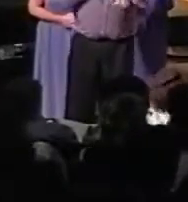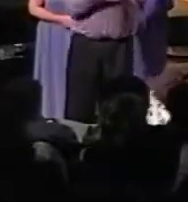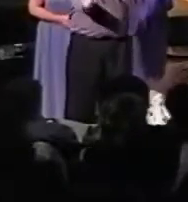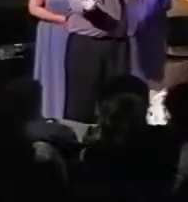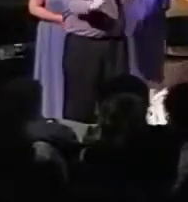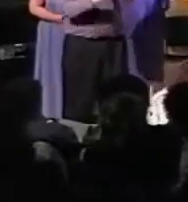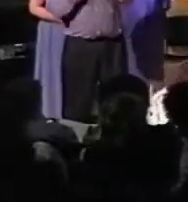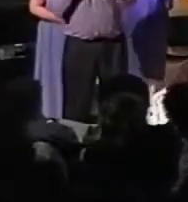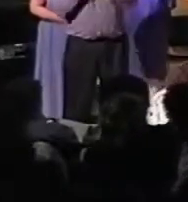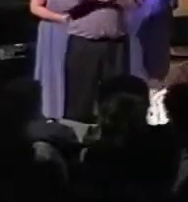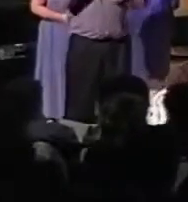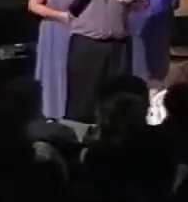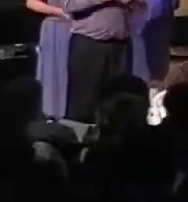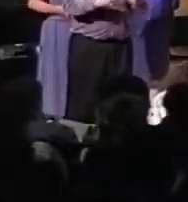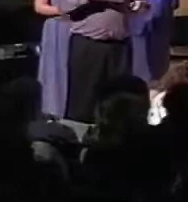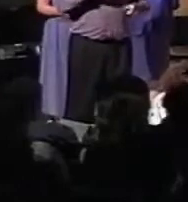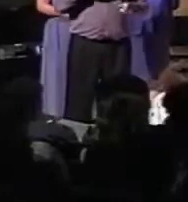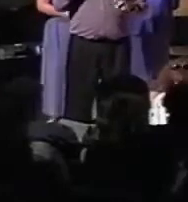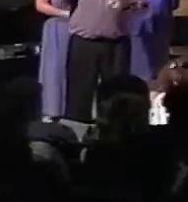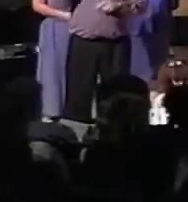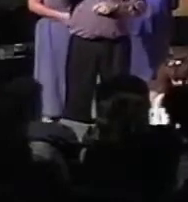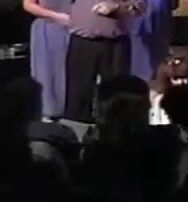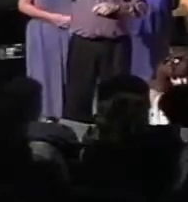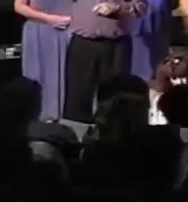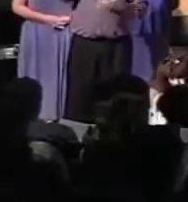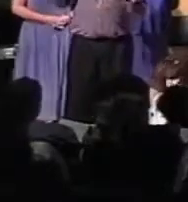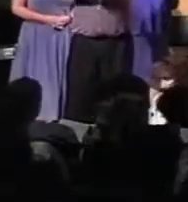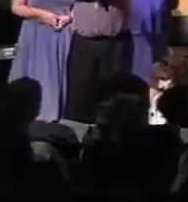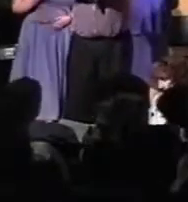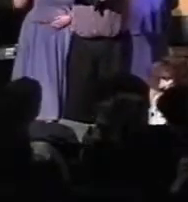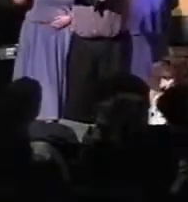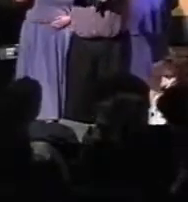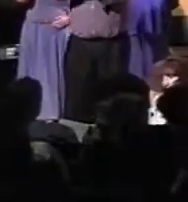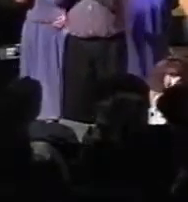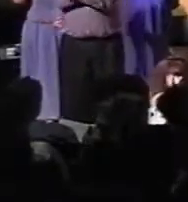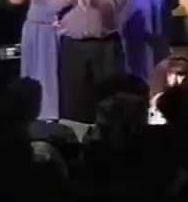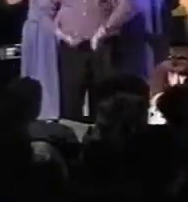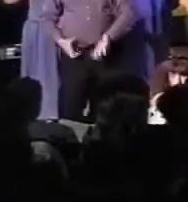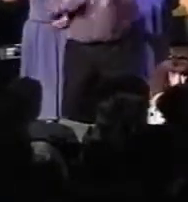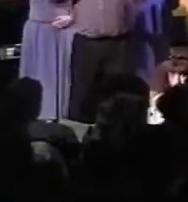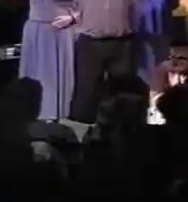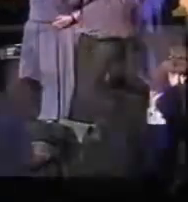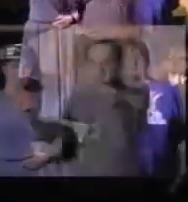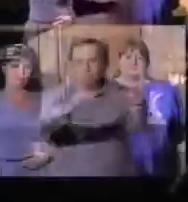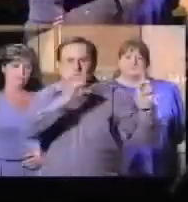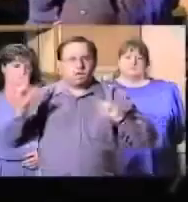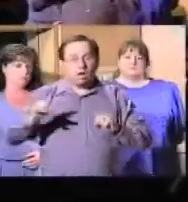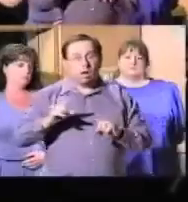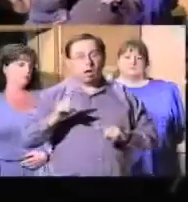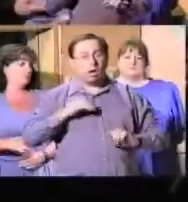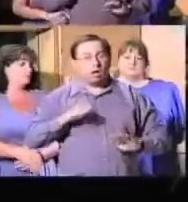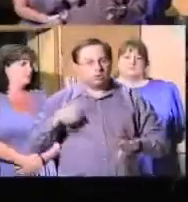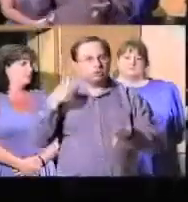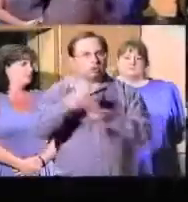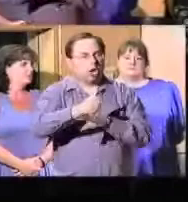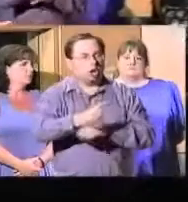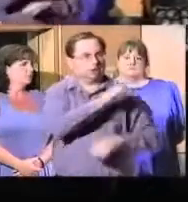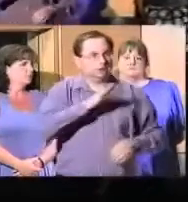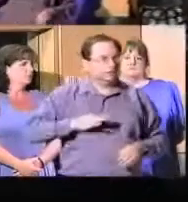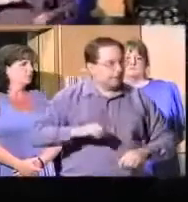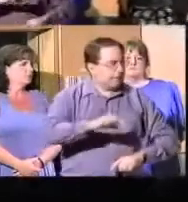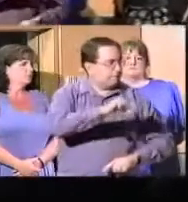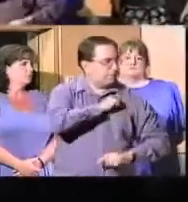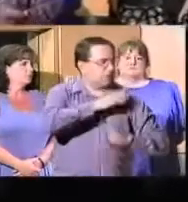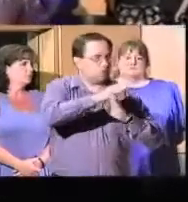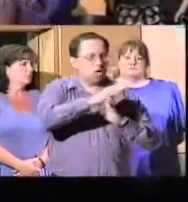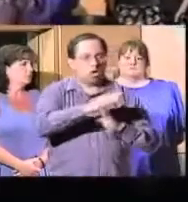wards, closed in 1976 in a storm of controversy that alleged the staff and guards as